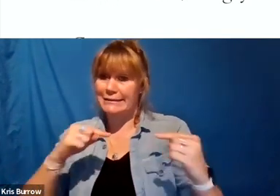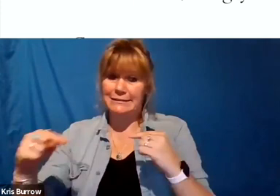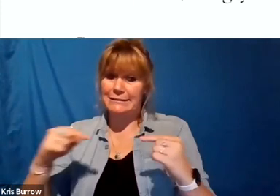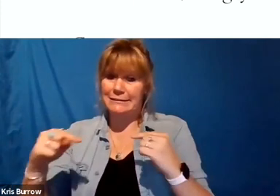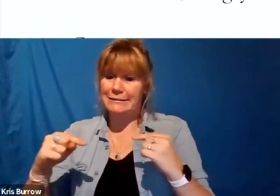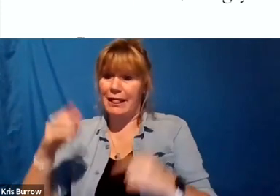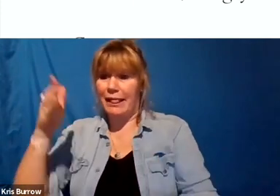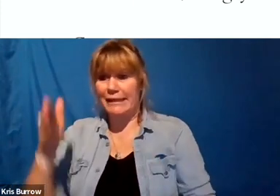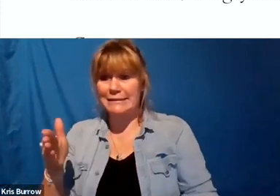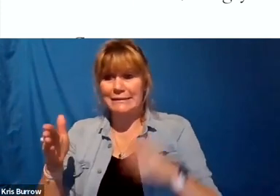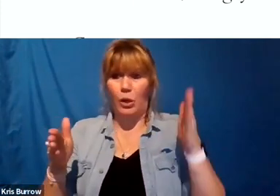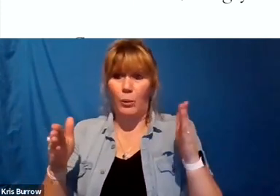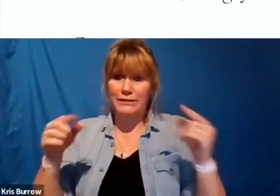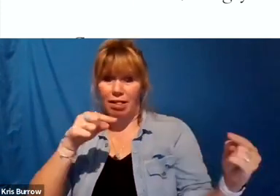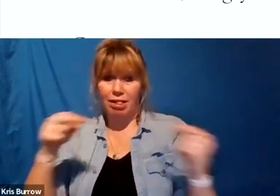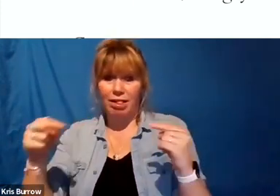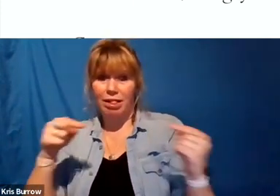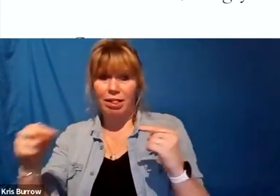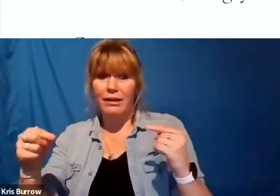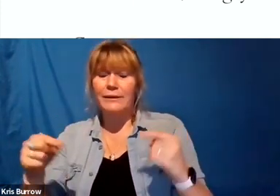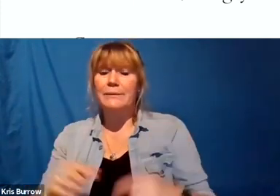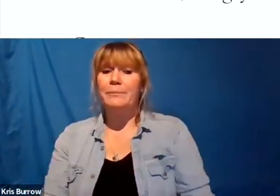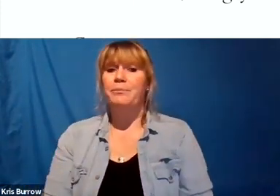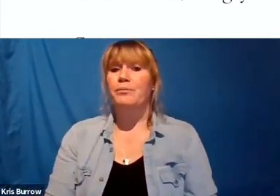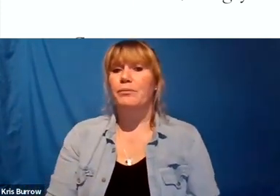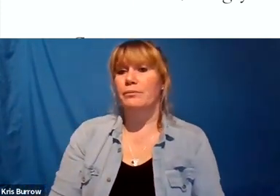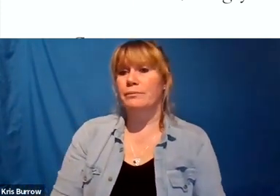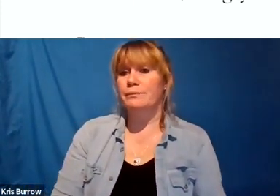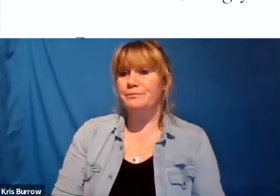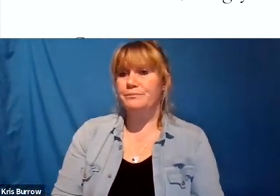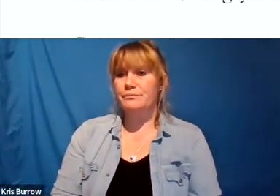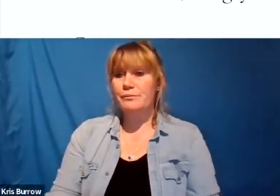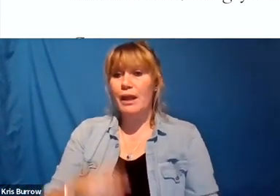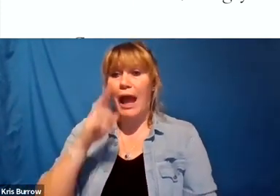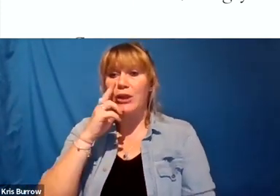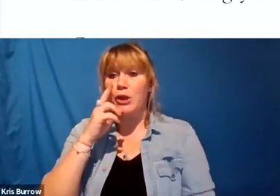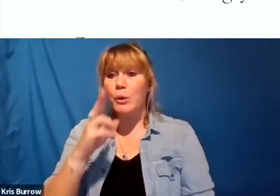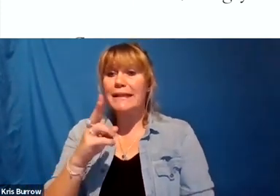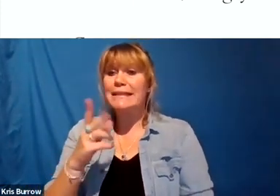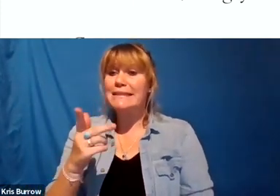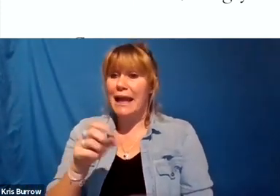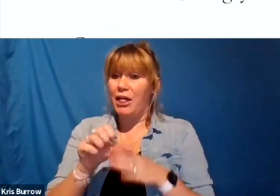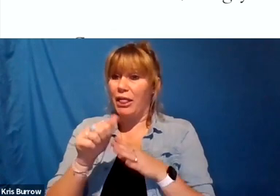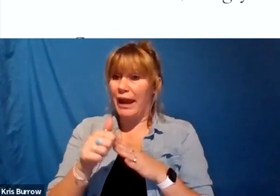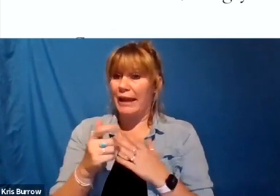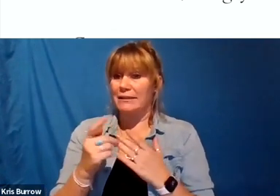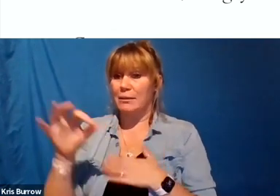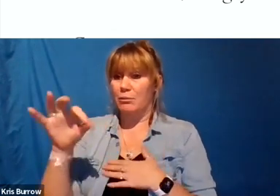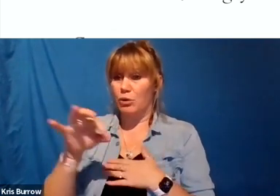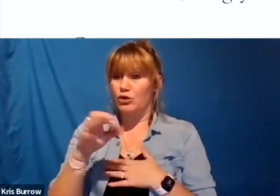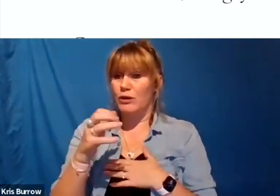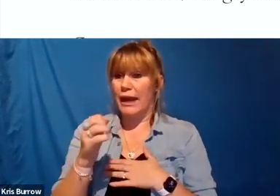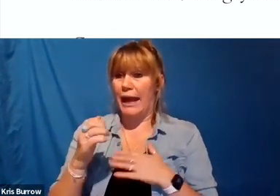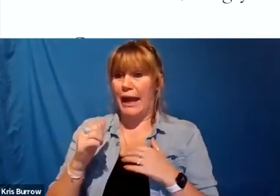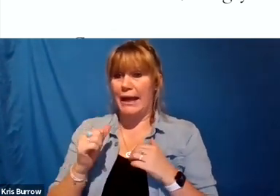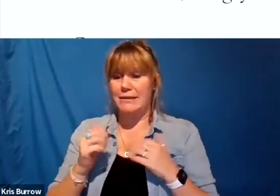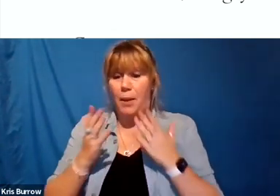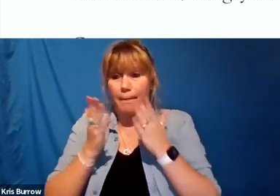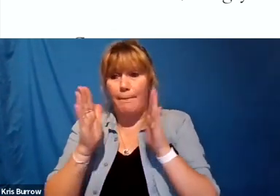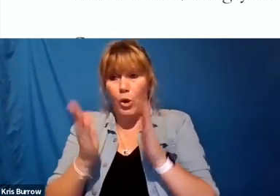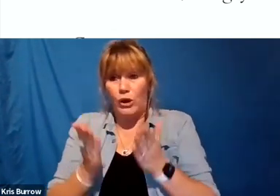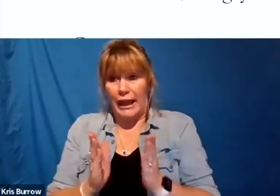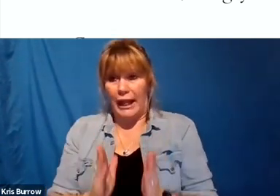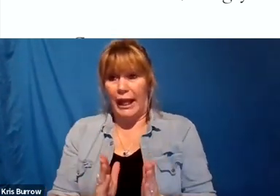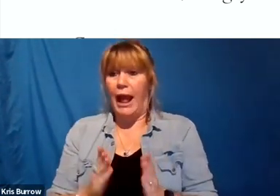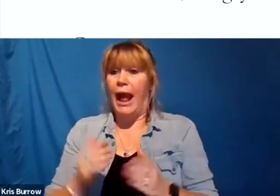So the next piece that I'm going to talk about has also got a snake just in the body. And I wanted to look at this idea of flow